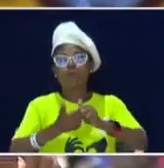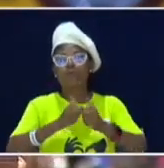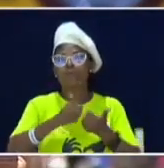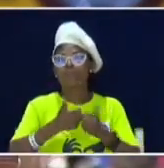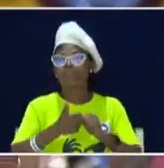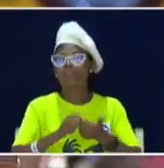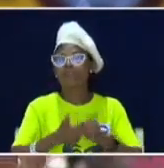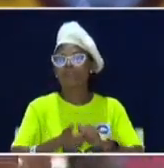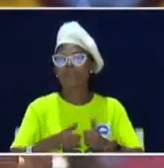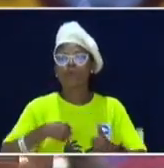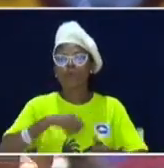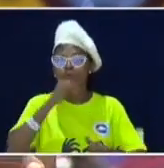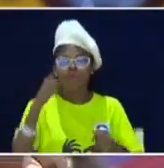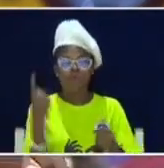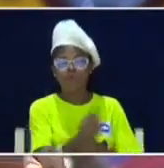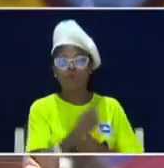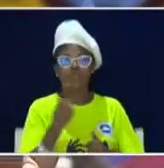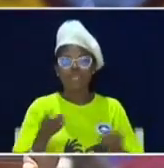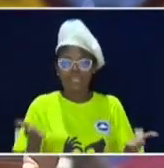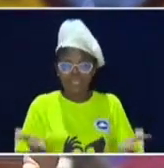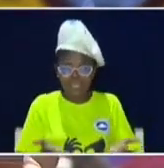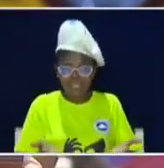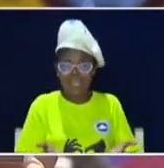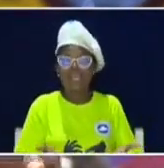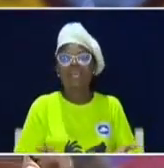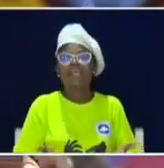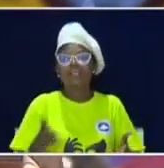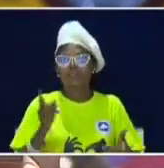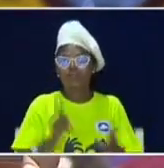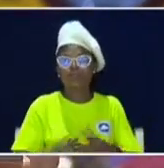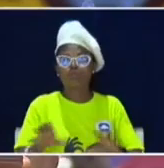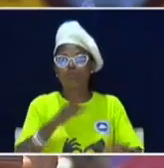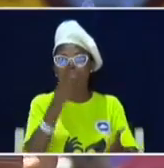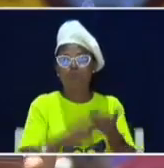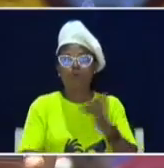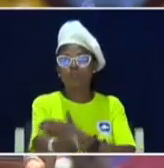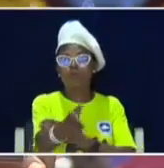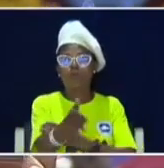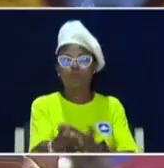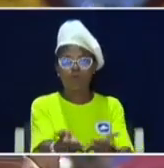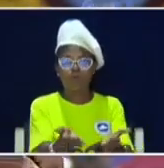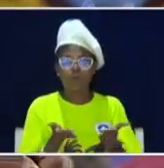only here to do what God will have us do. Amen. So,